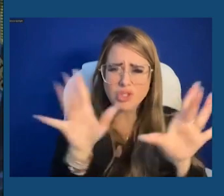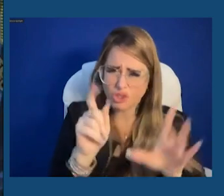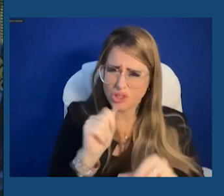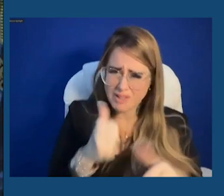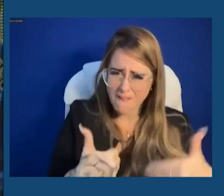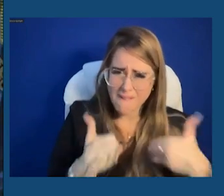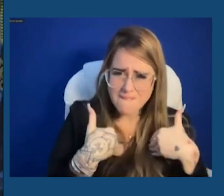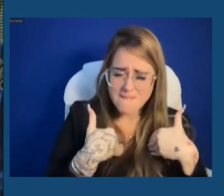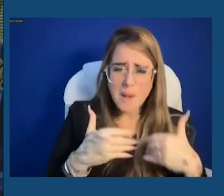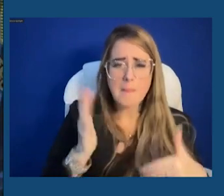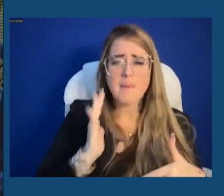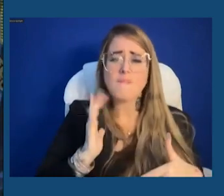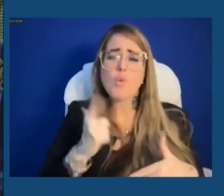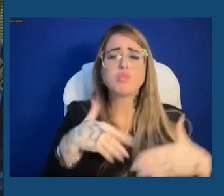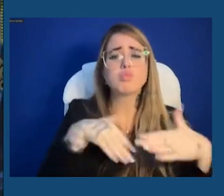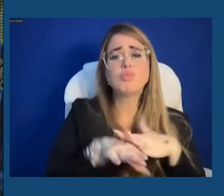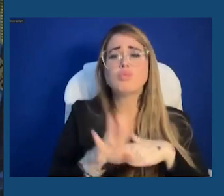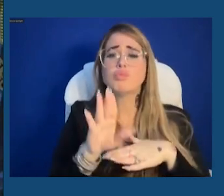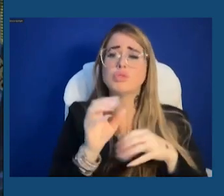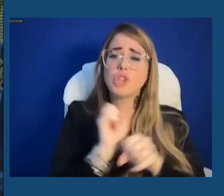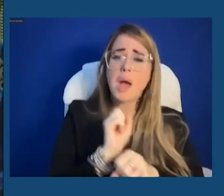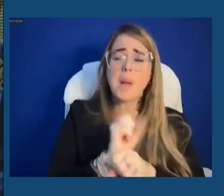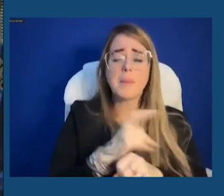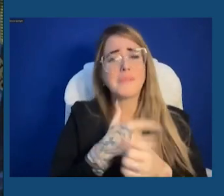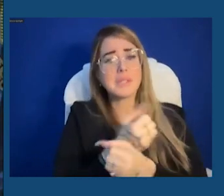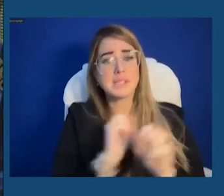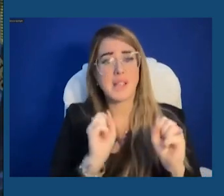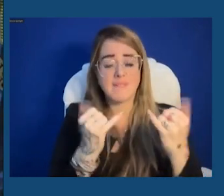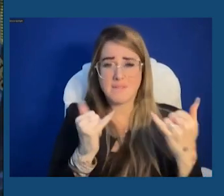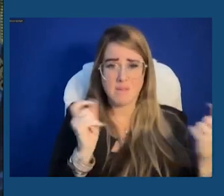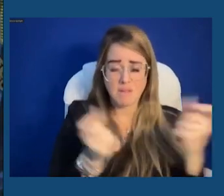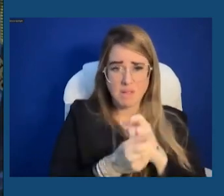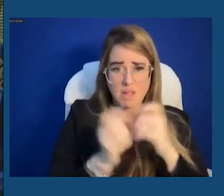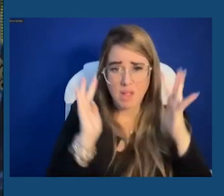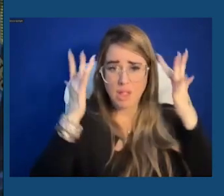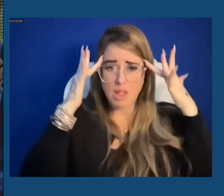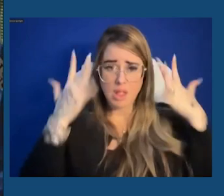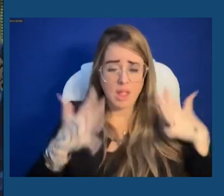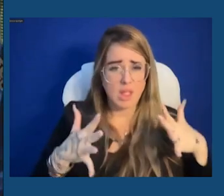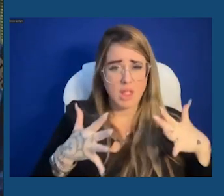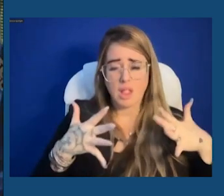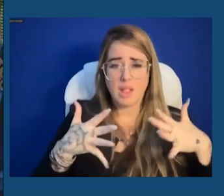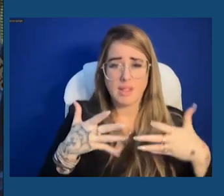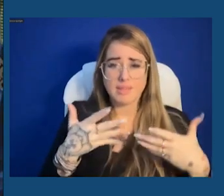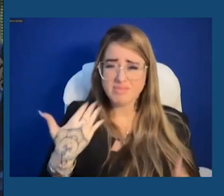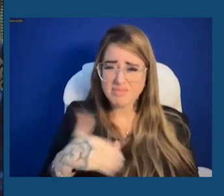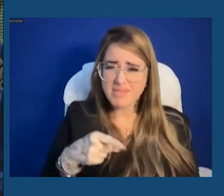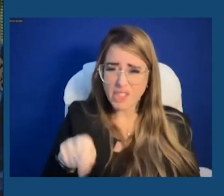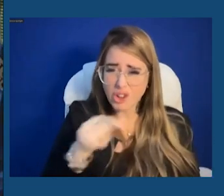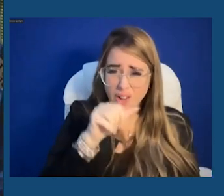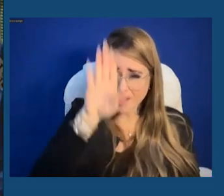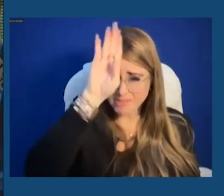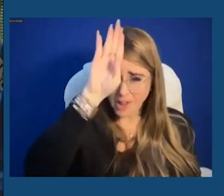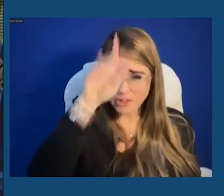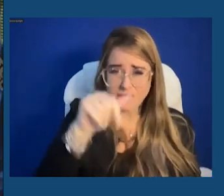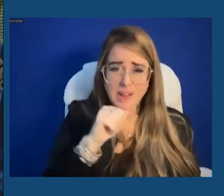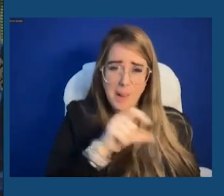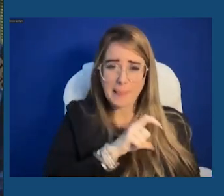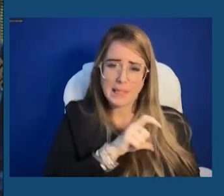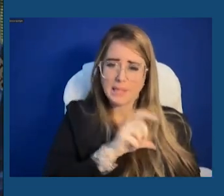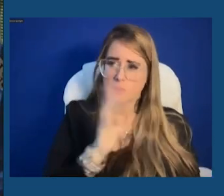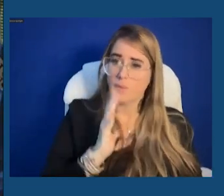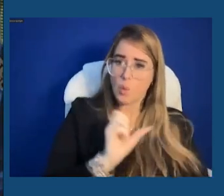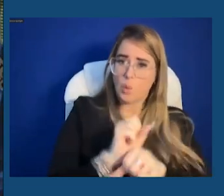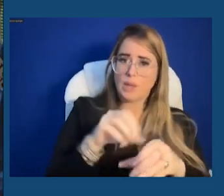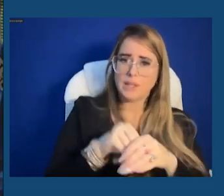was a pretty safe job. You know, they're not firefighters, not police officers. This was always a pretty safe job,